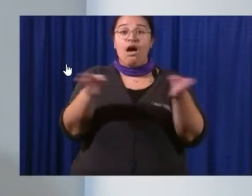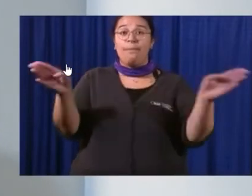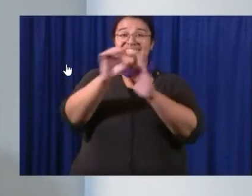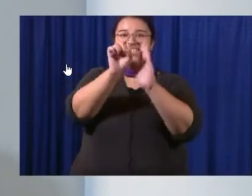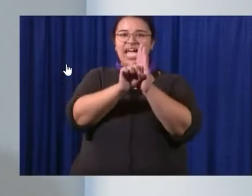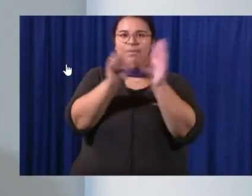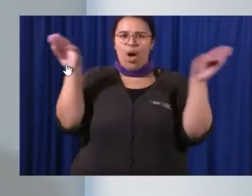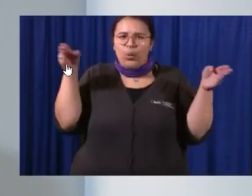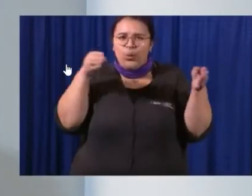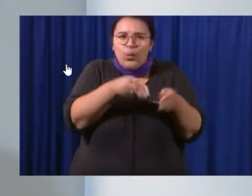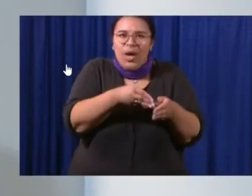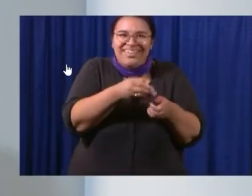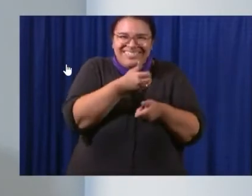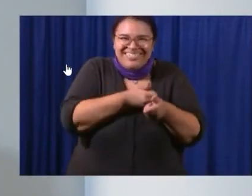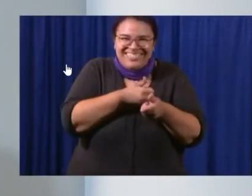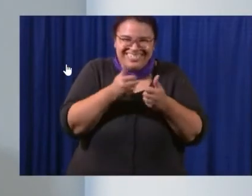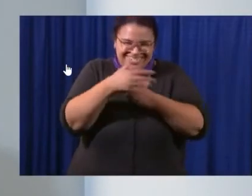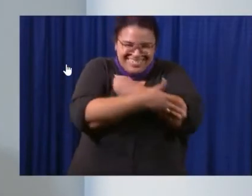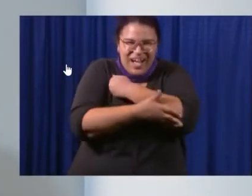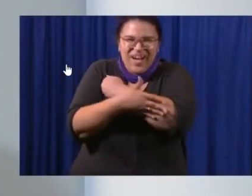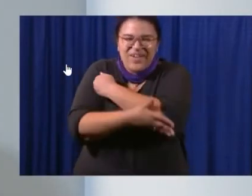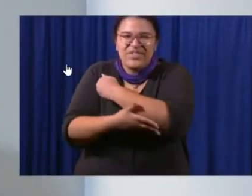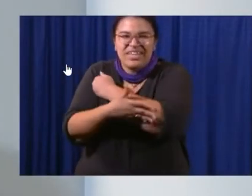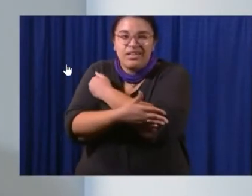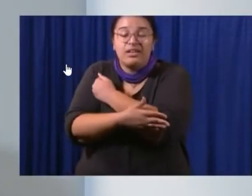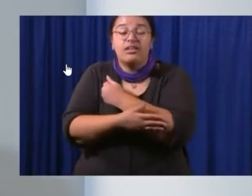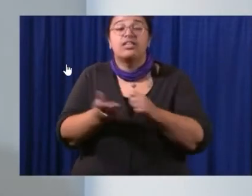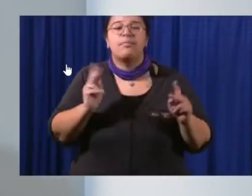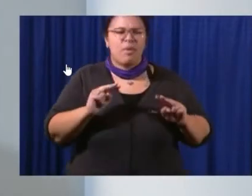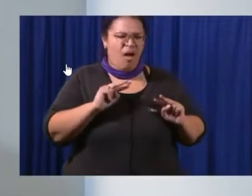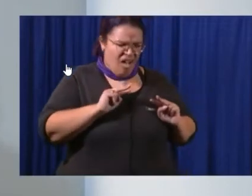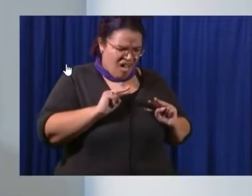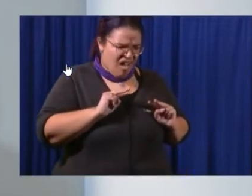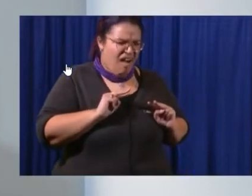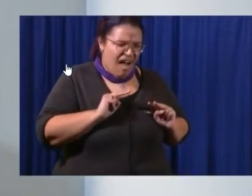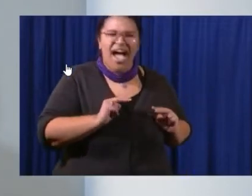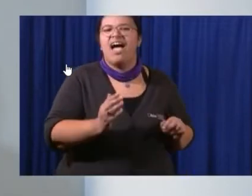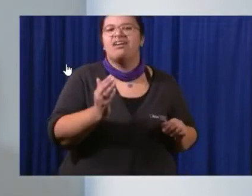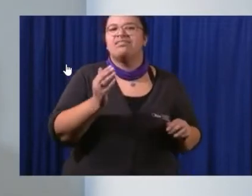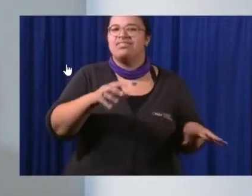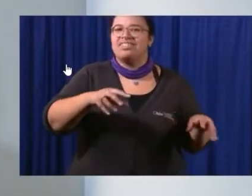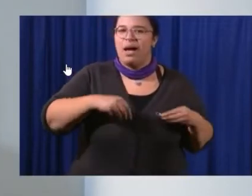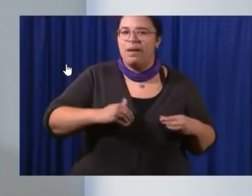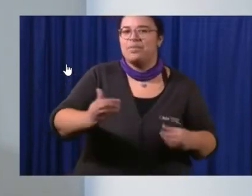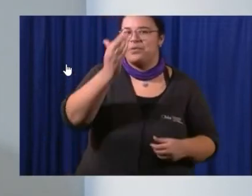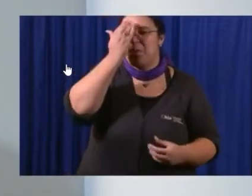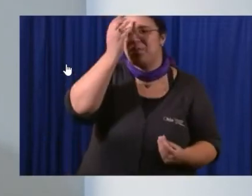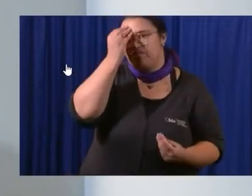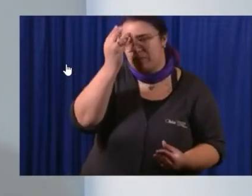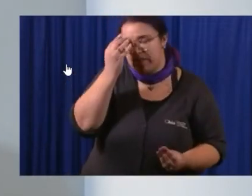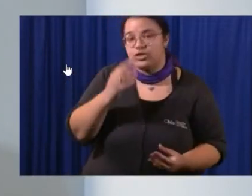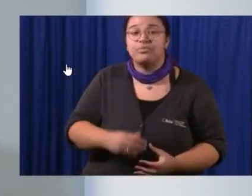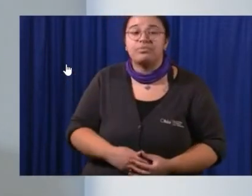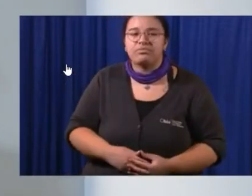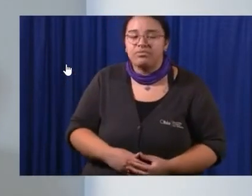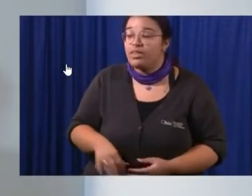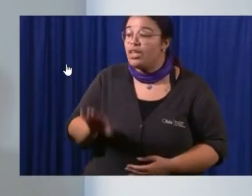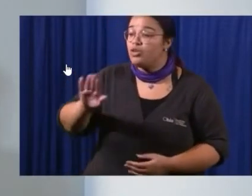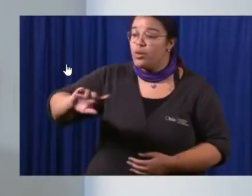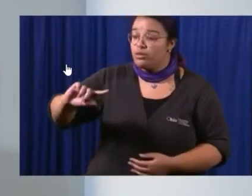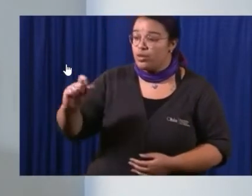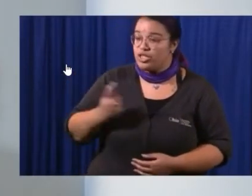about what's happening and probably do a better job of controlling spread in their communities. And we'll get you that information on the 30 by 30